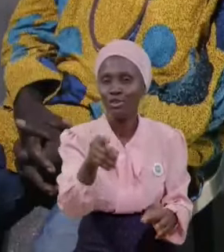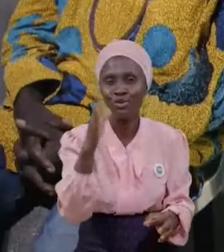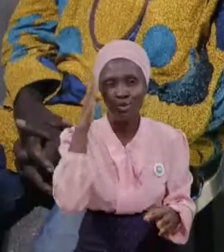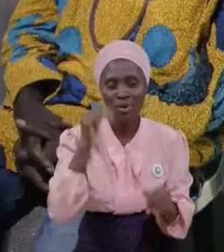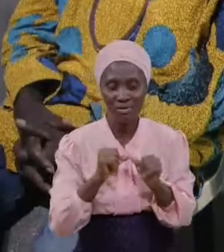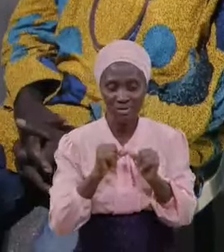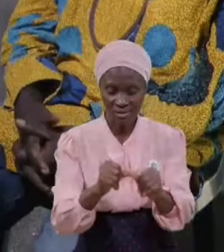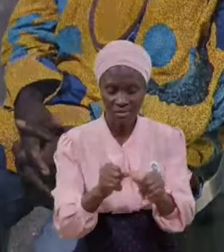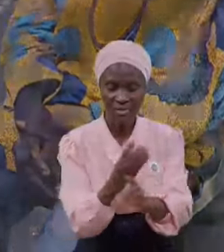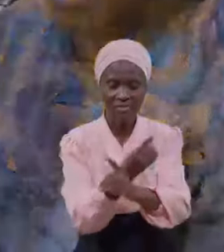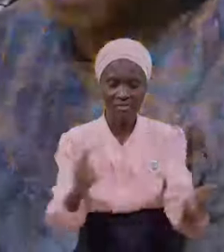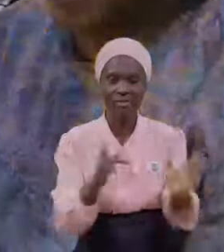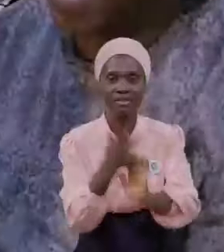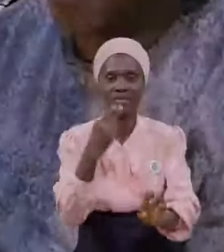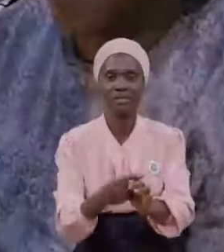remain free.